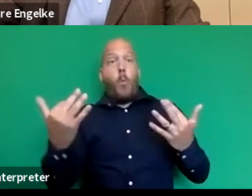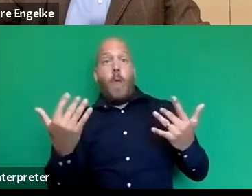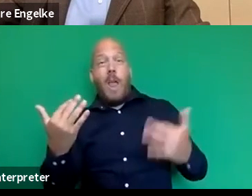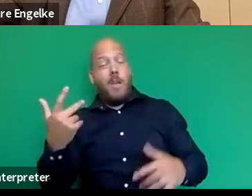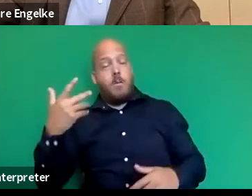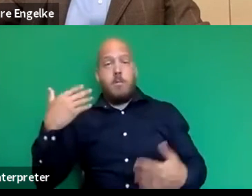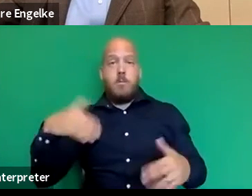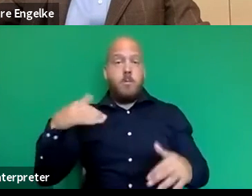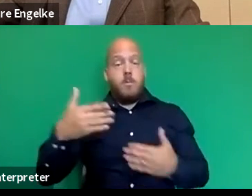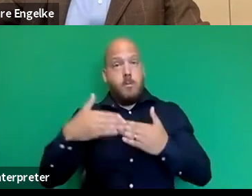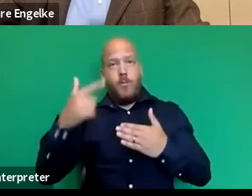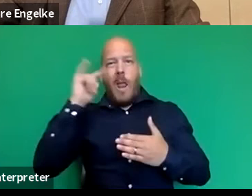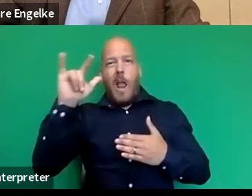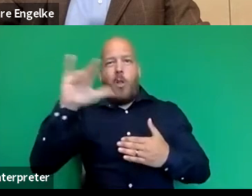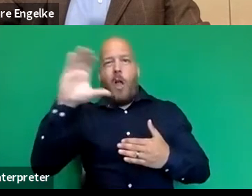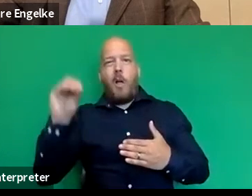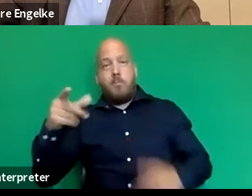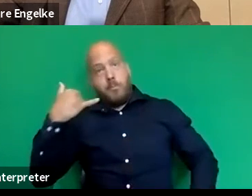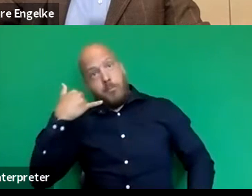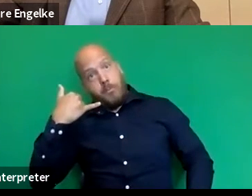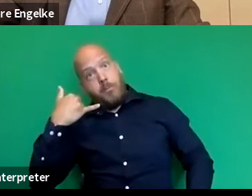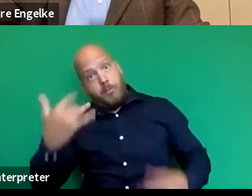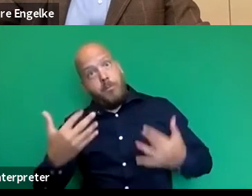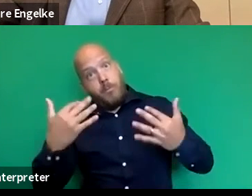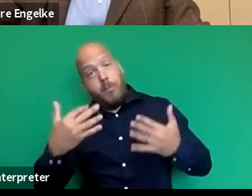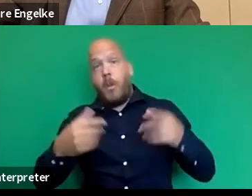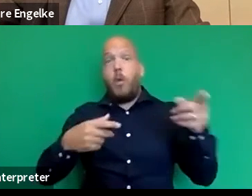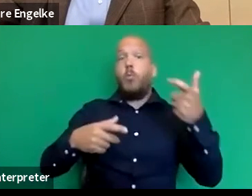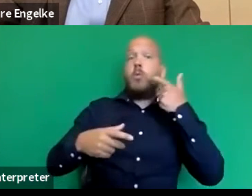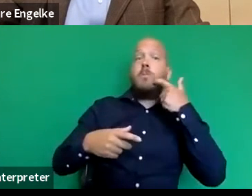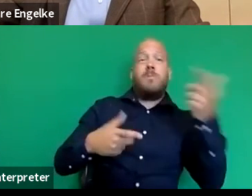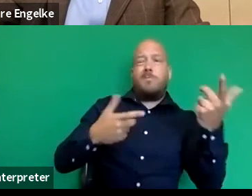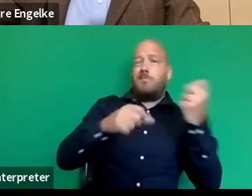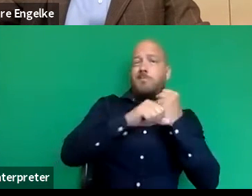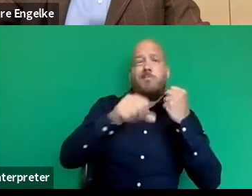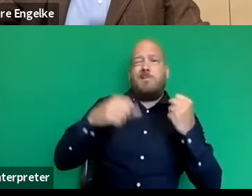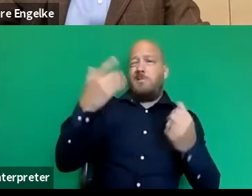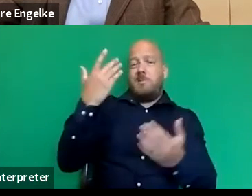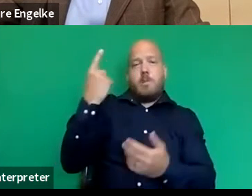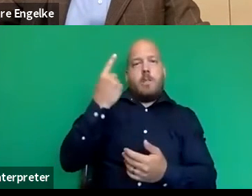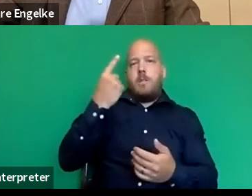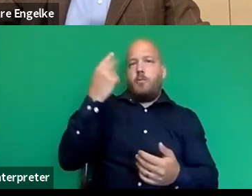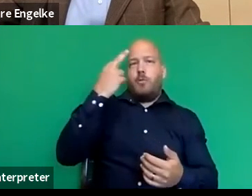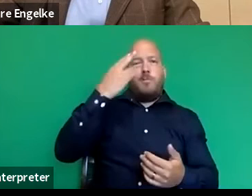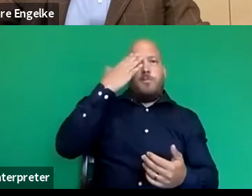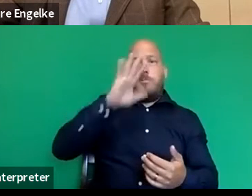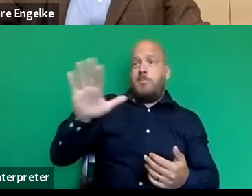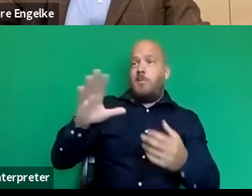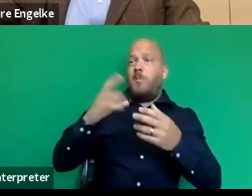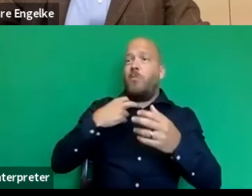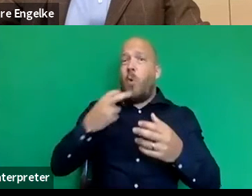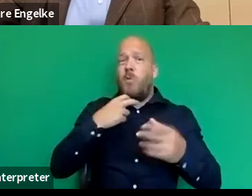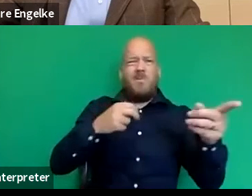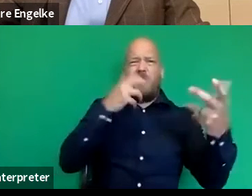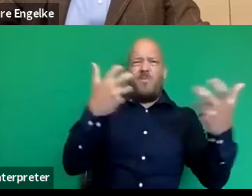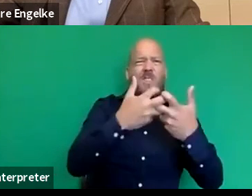voice didn't mesh well with automatic speech recognition, rendering the captions useless. And in that moment, he was in